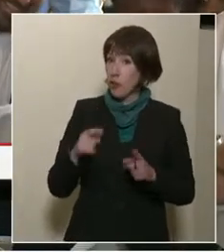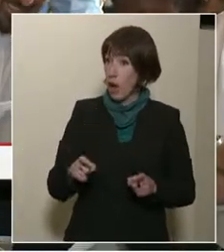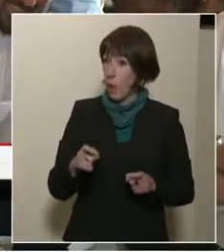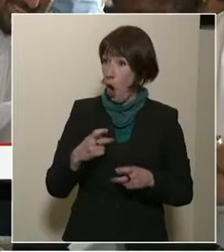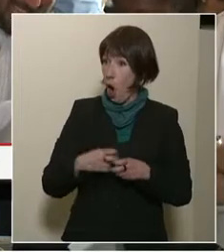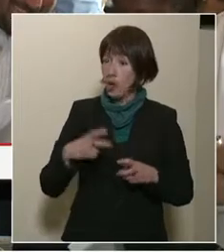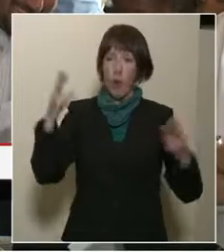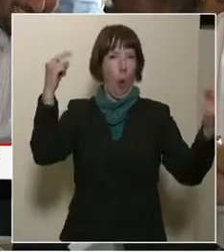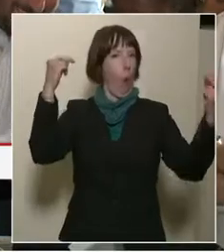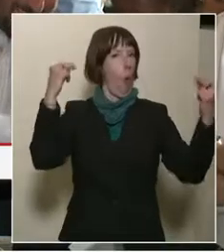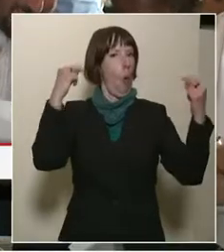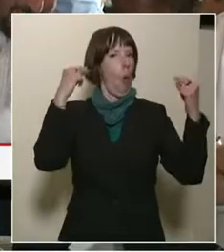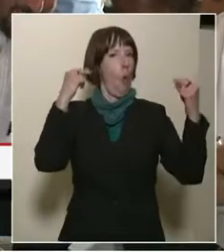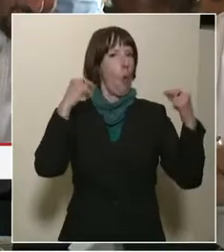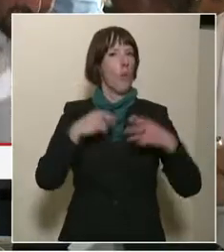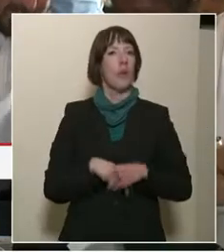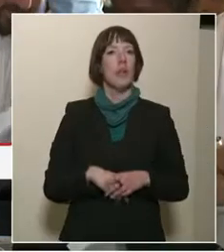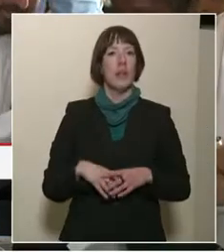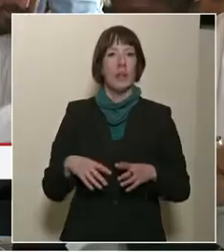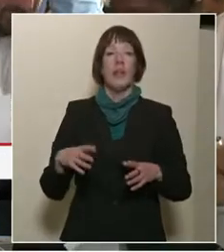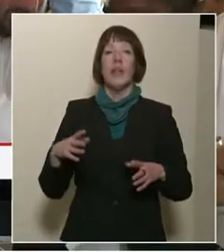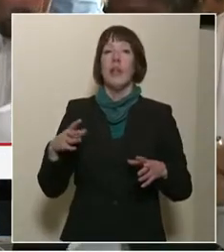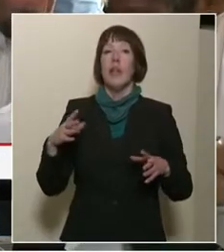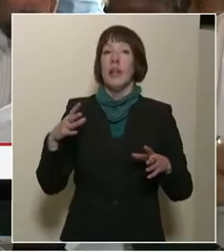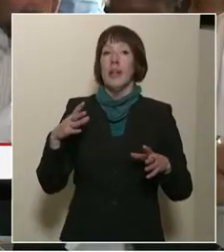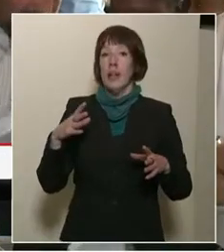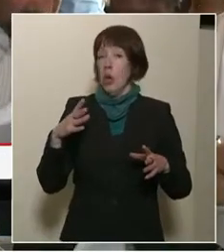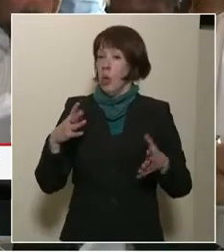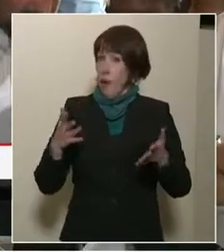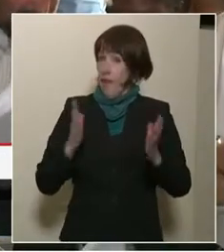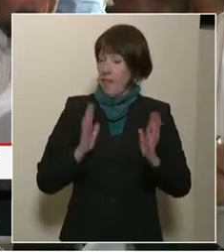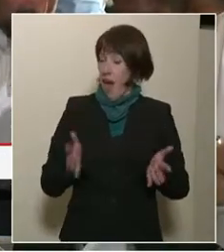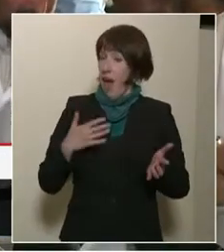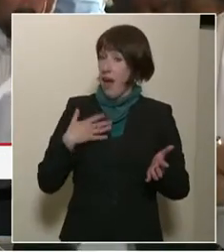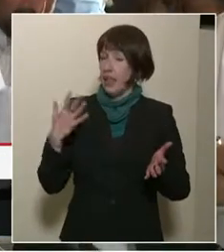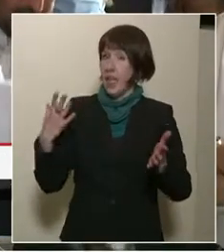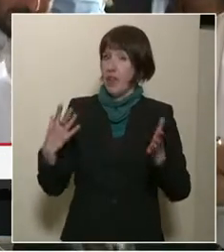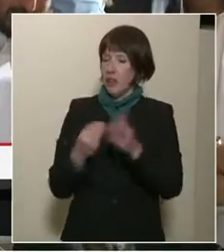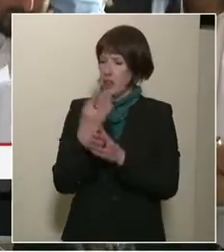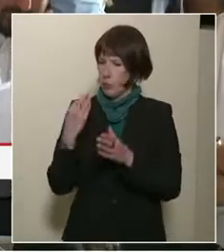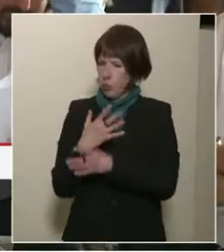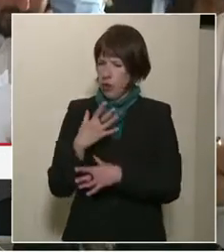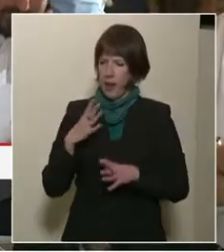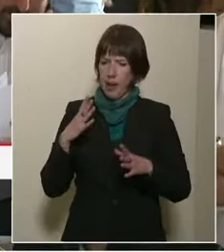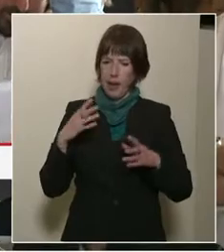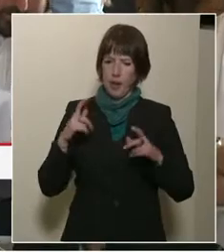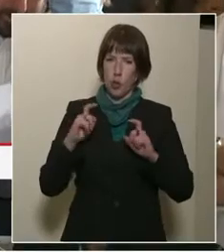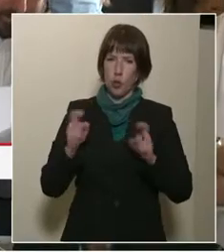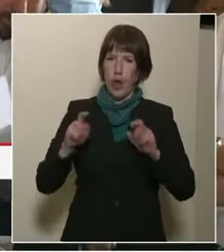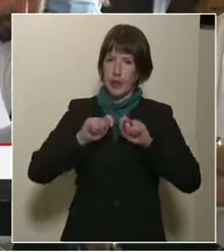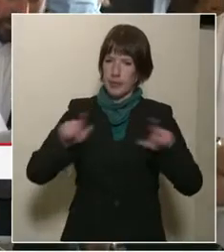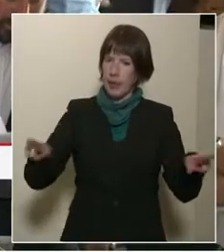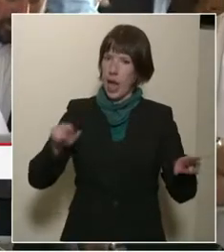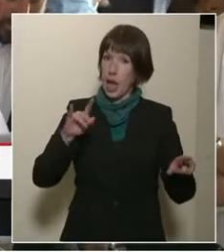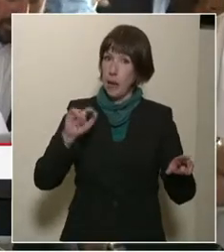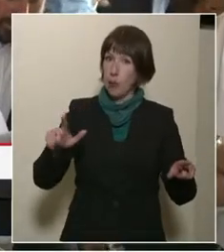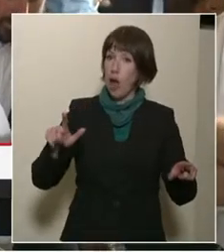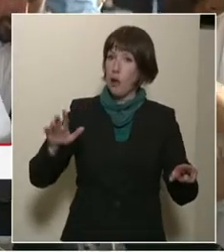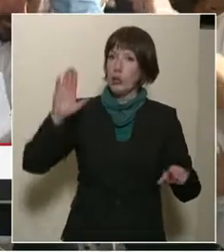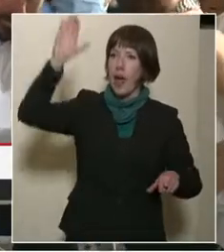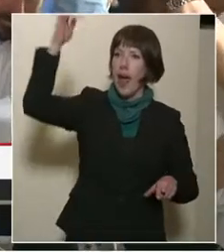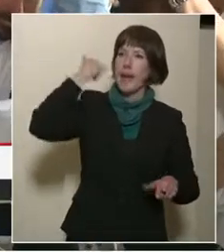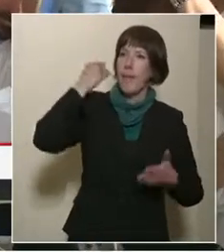You know, we got that fine in the spring. We let that grant out in April. Raise your hand if that money is in your bank